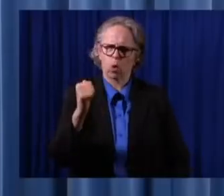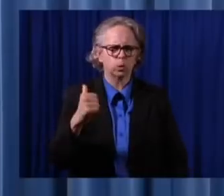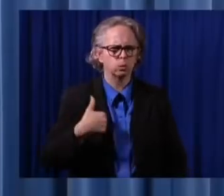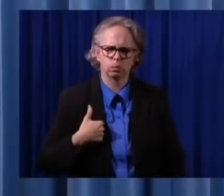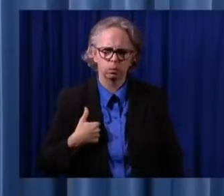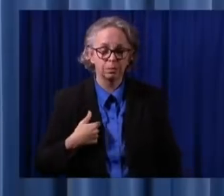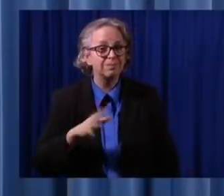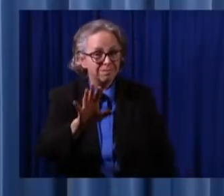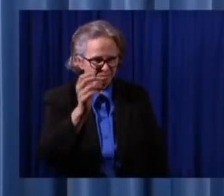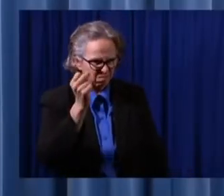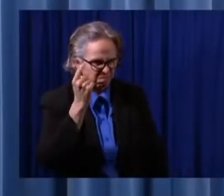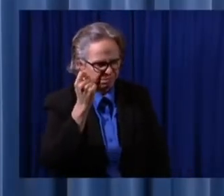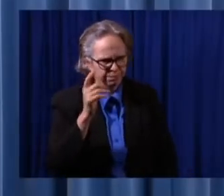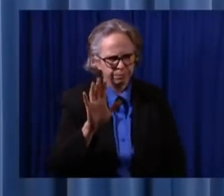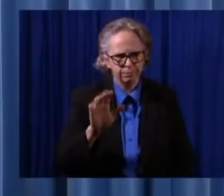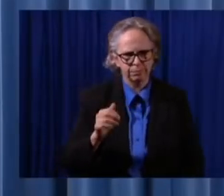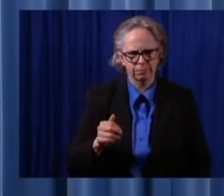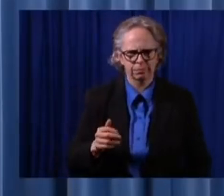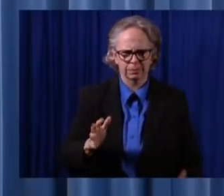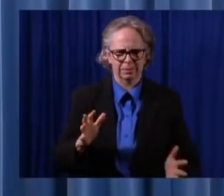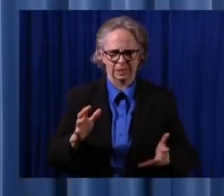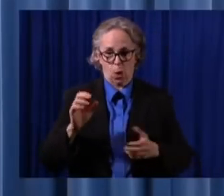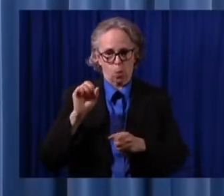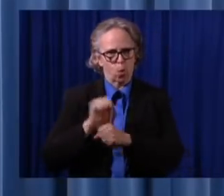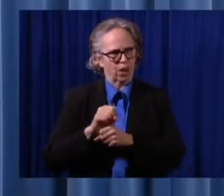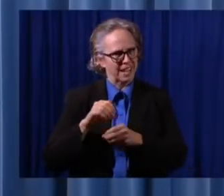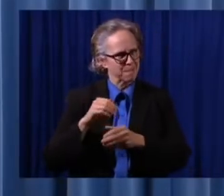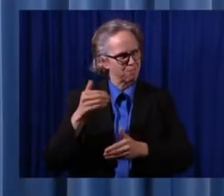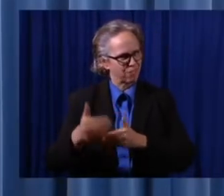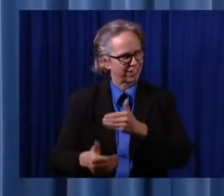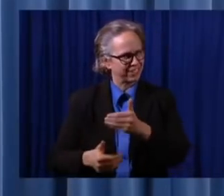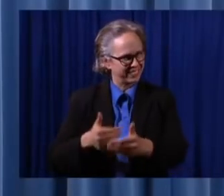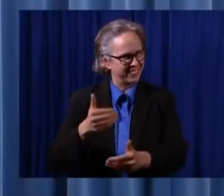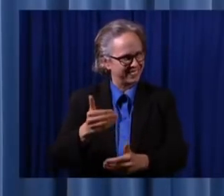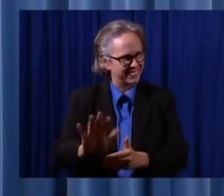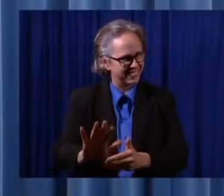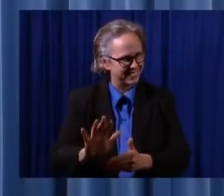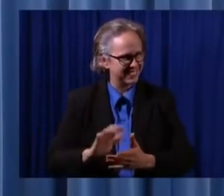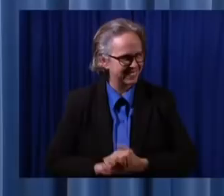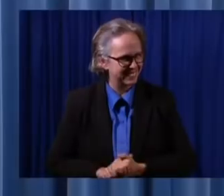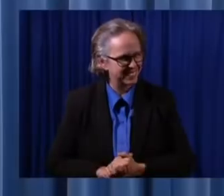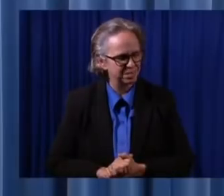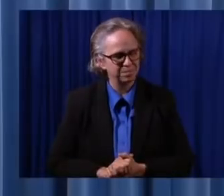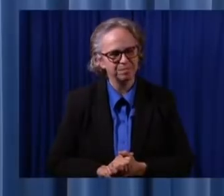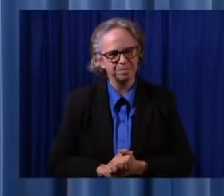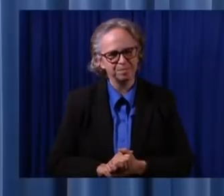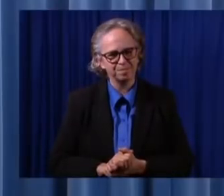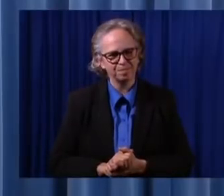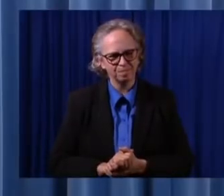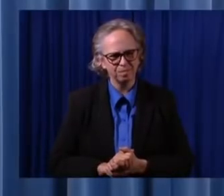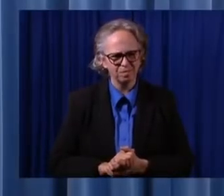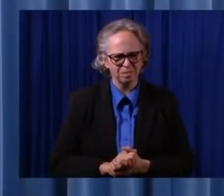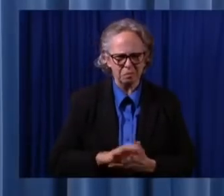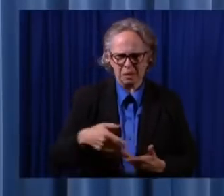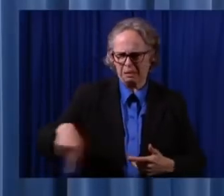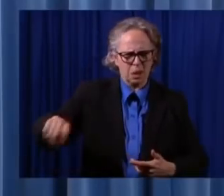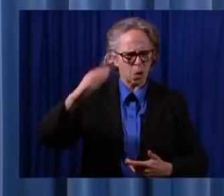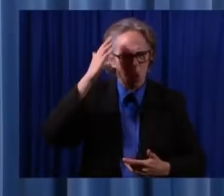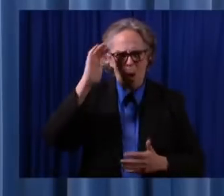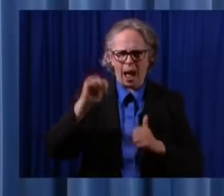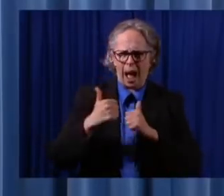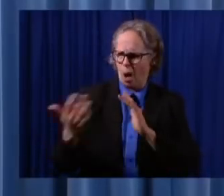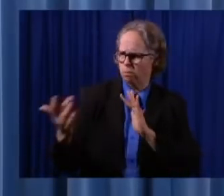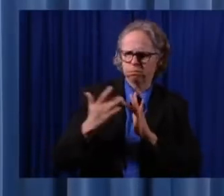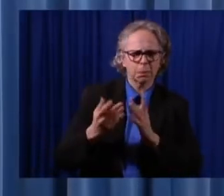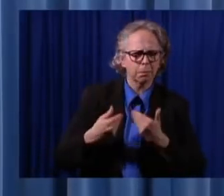this is very much a work in progress. So I think everyone has my cell phone. I think all the members of the legislature